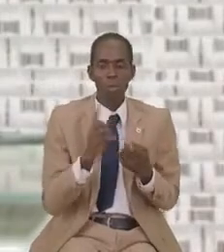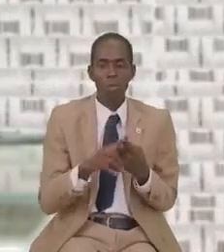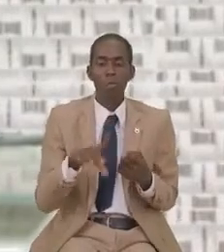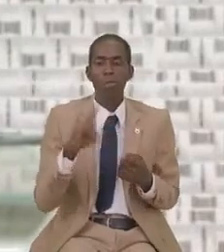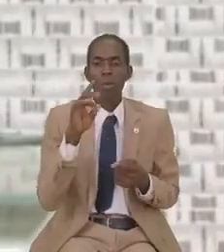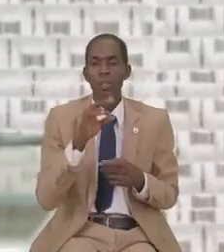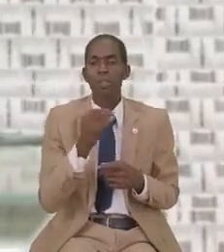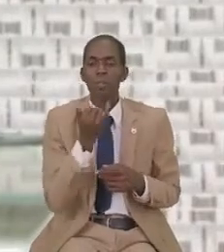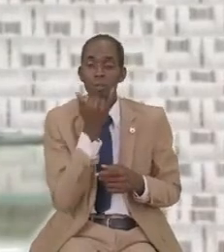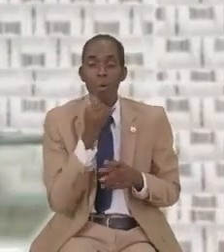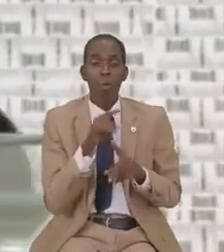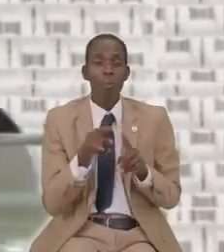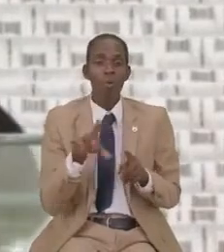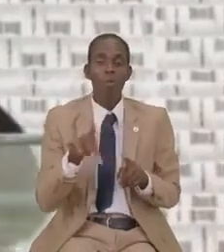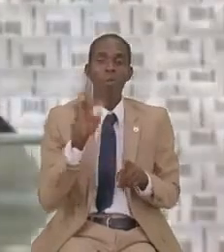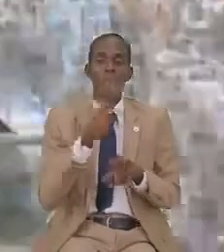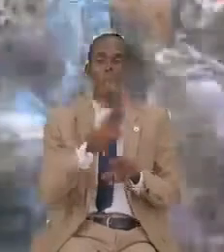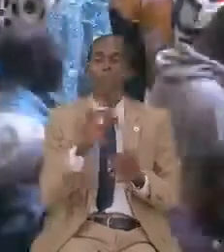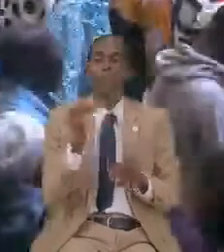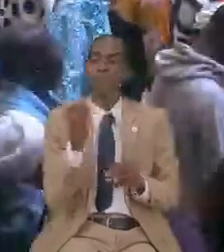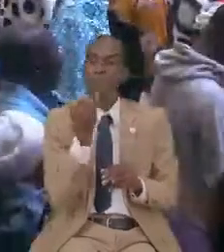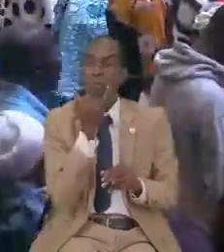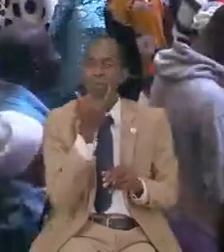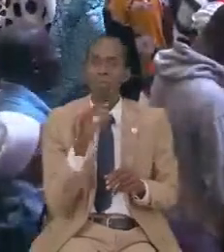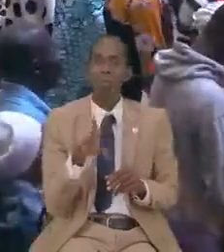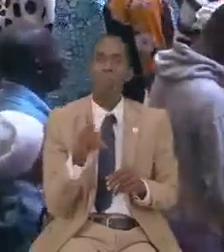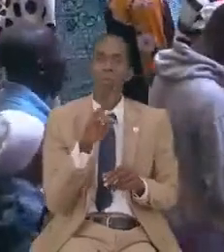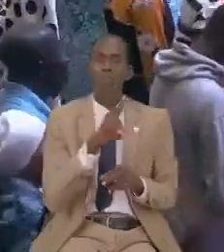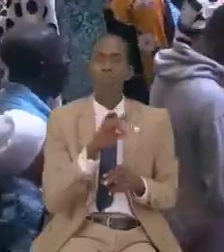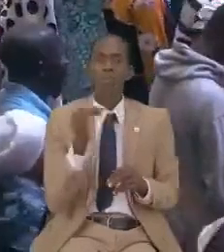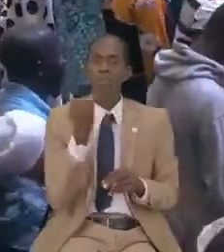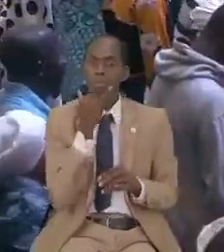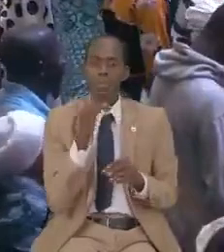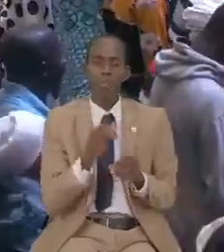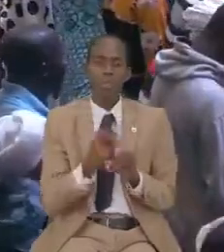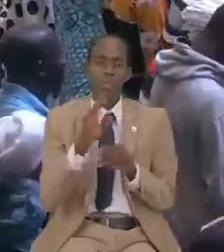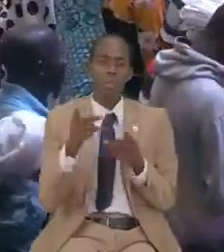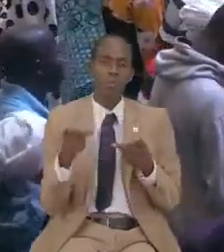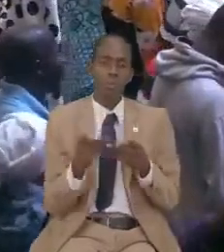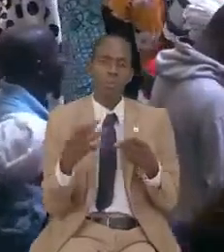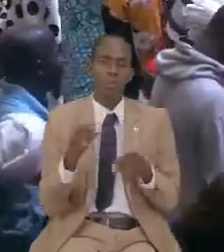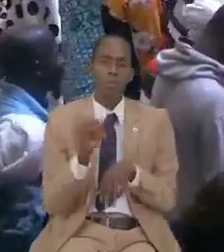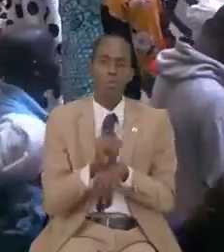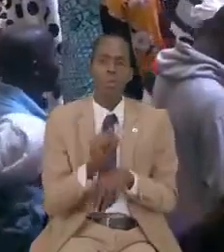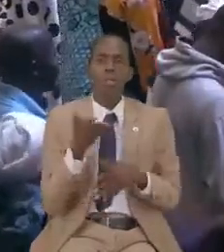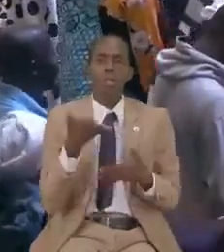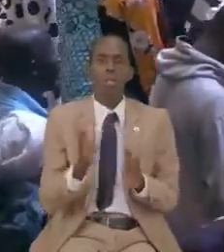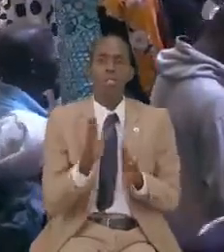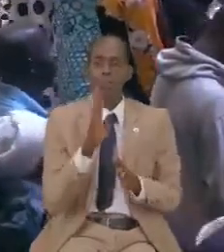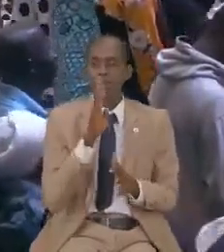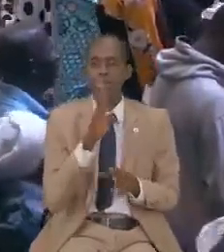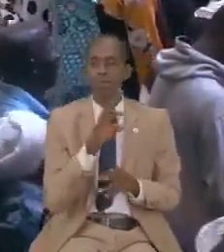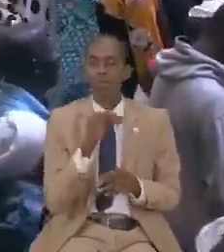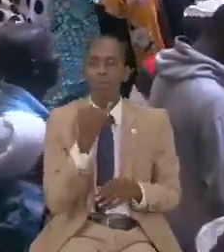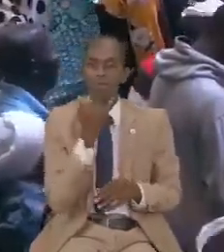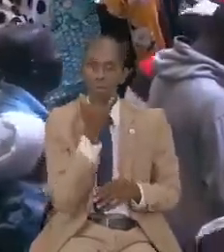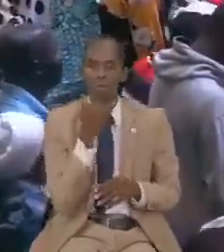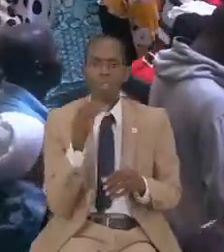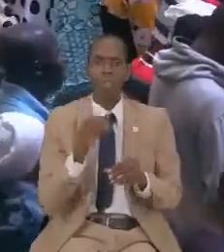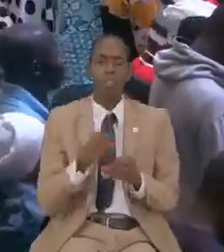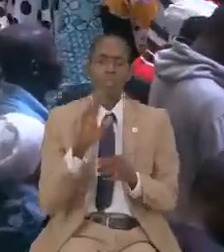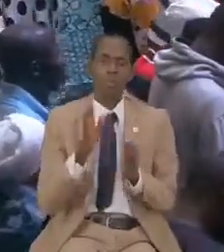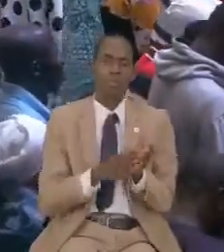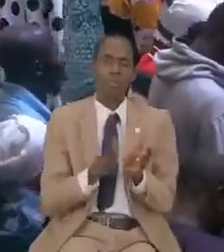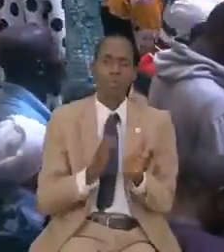found no fault. No fault. In your office, let there be no fault. In your